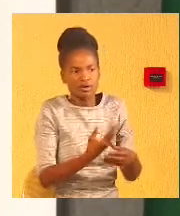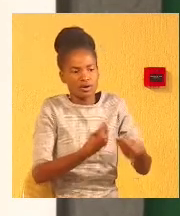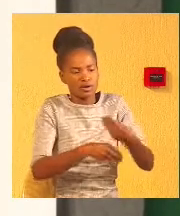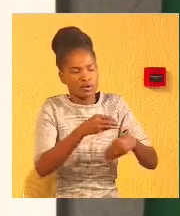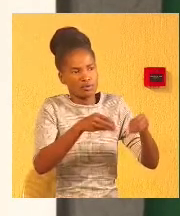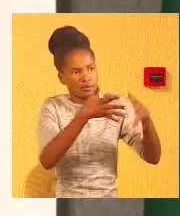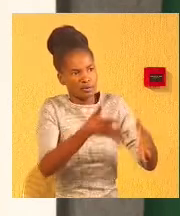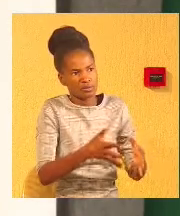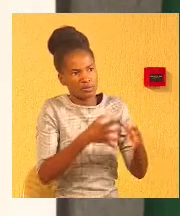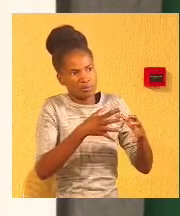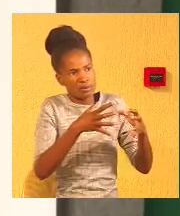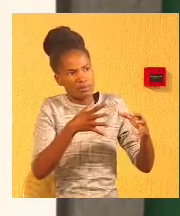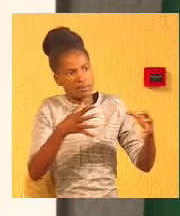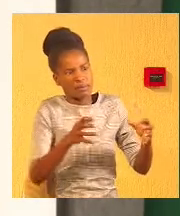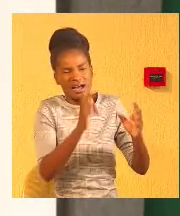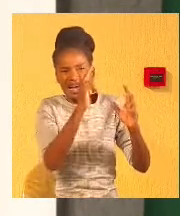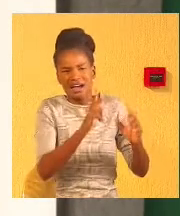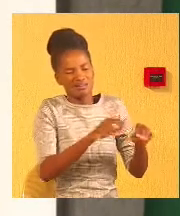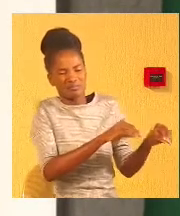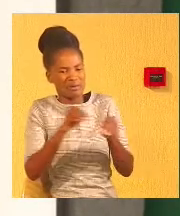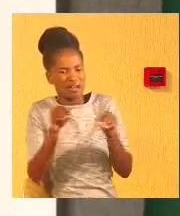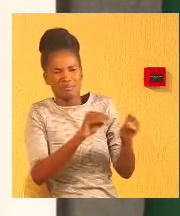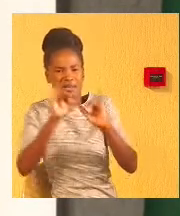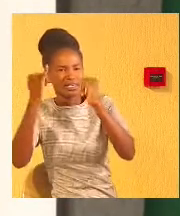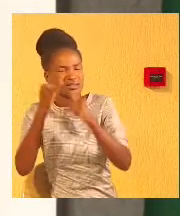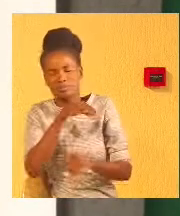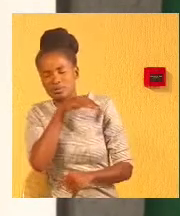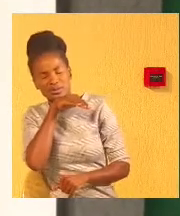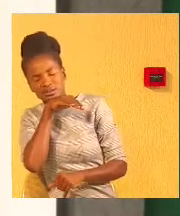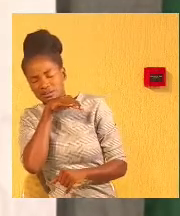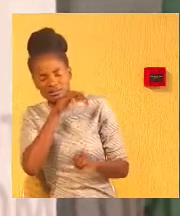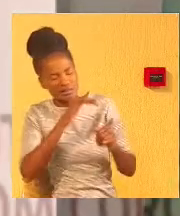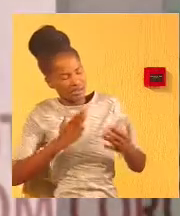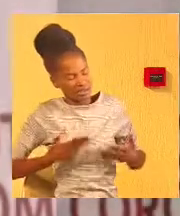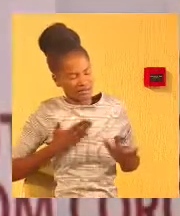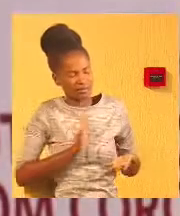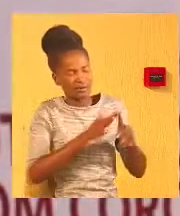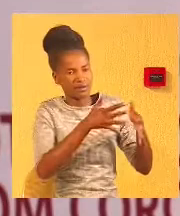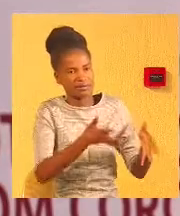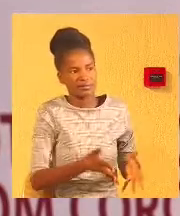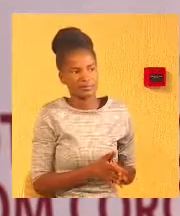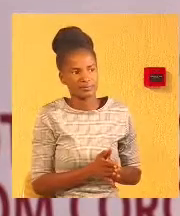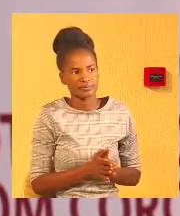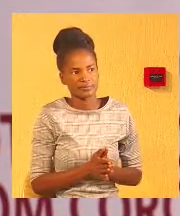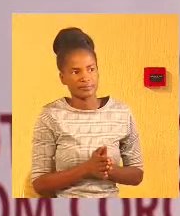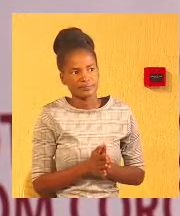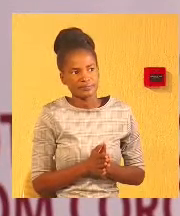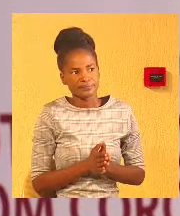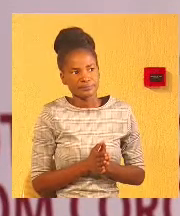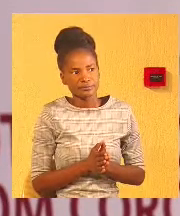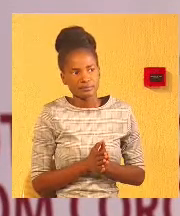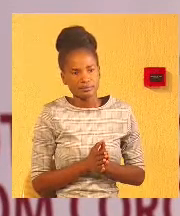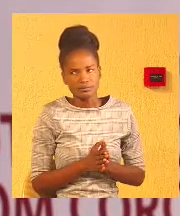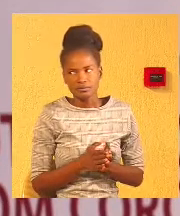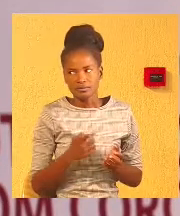rural economy and curb migration to urban areas. Thank you, Mr. Venter. Ms. Tulu, anything to add? Yes,